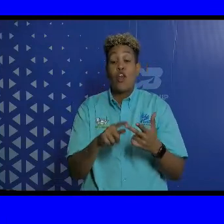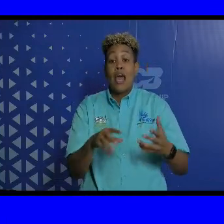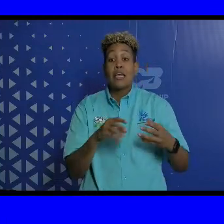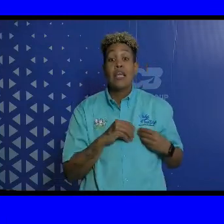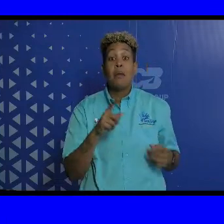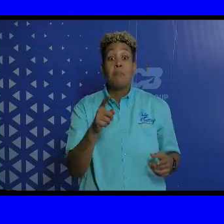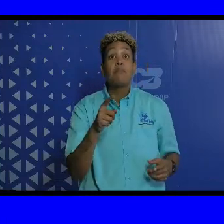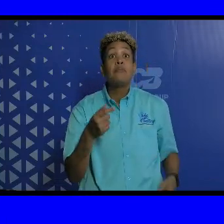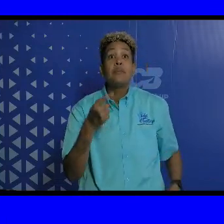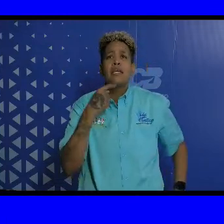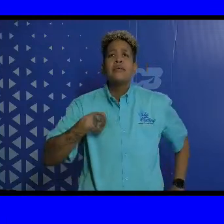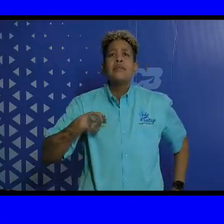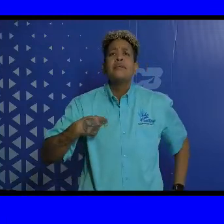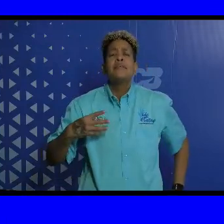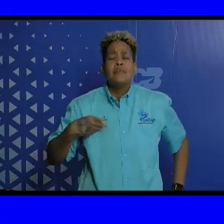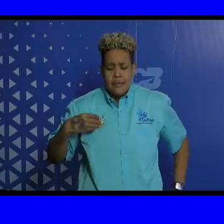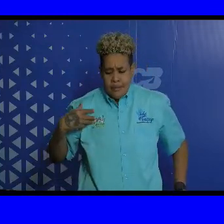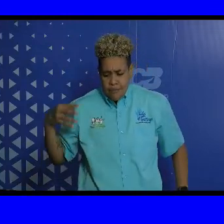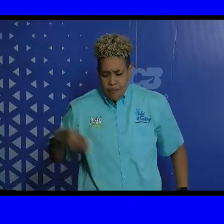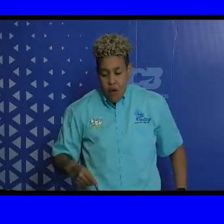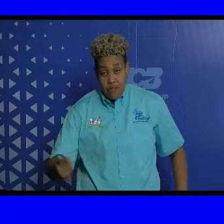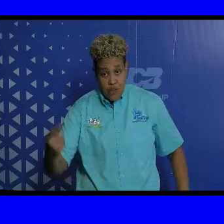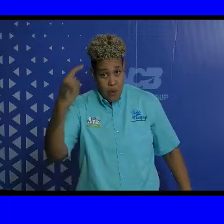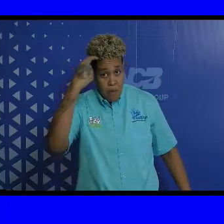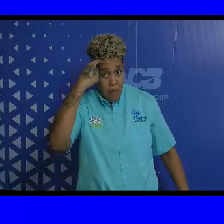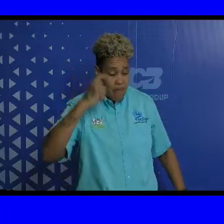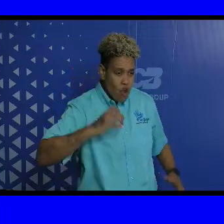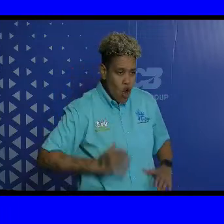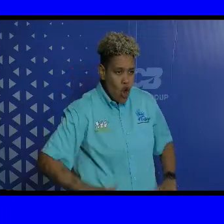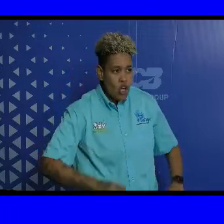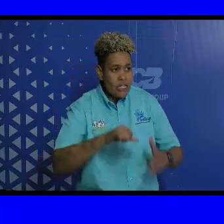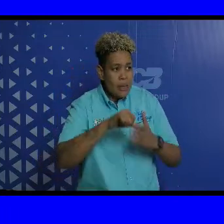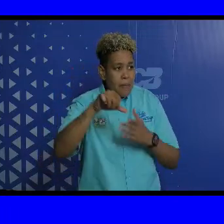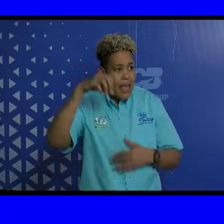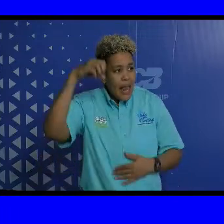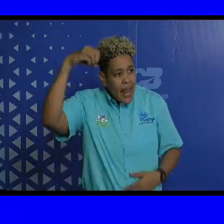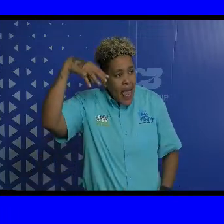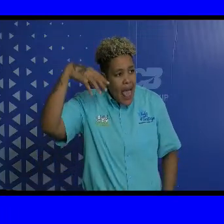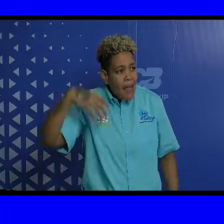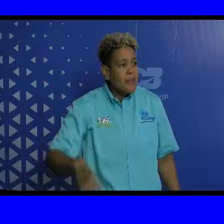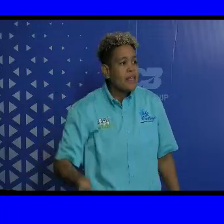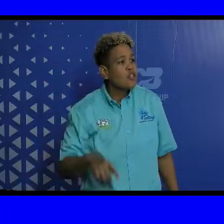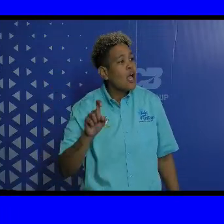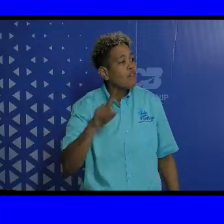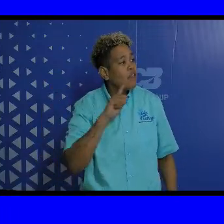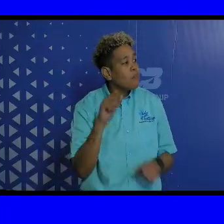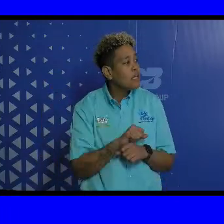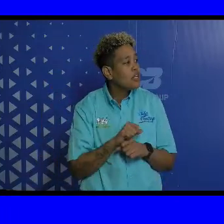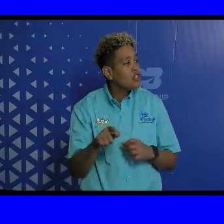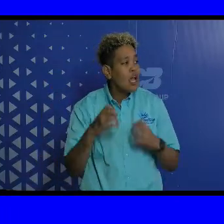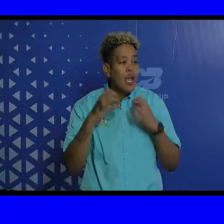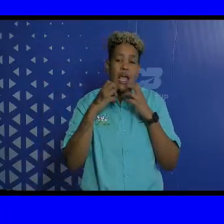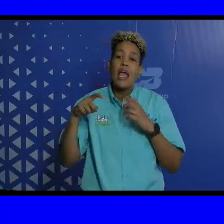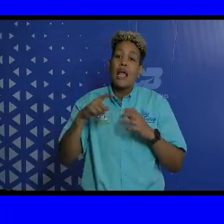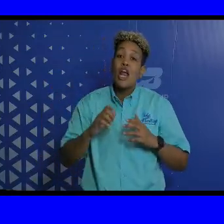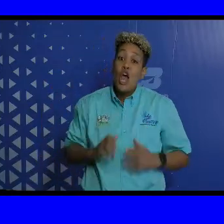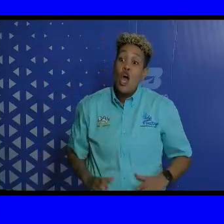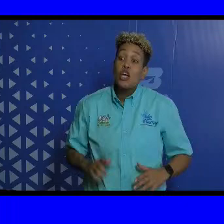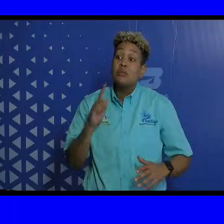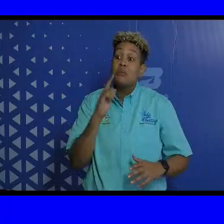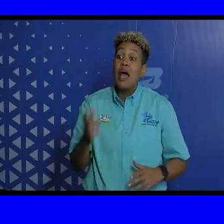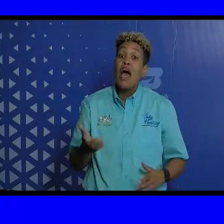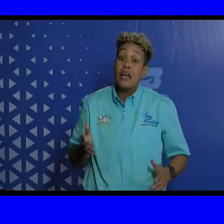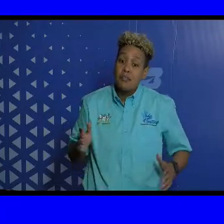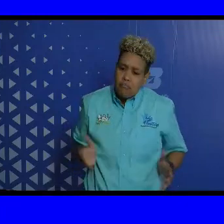are mindful that your customers pay the light bill. So you have to make sure you take care of the customers and